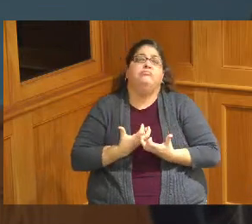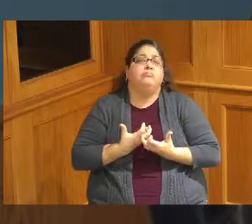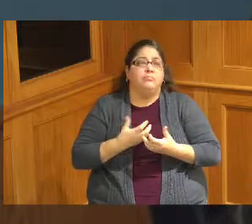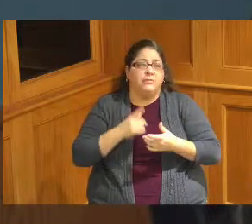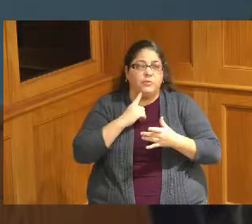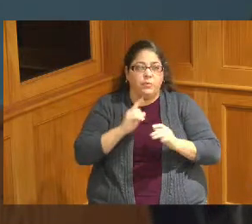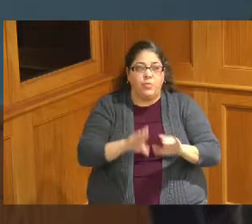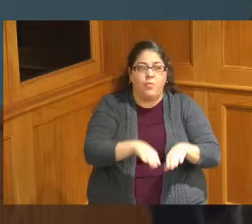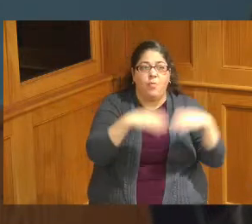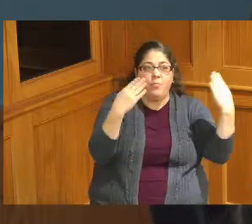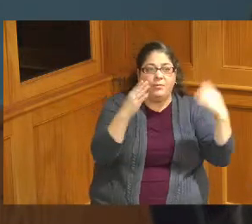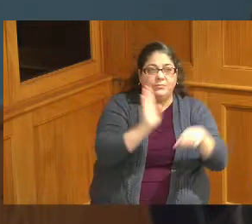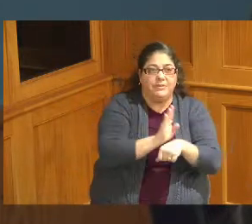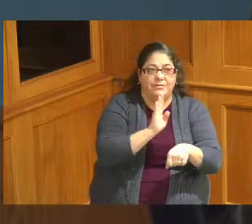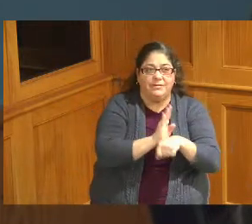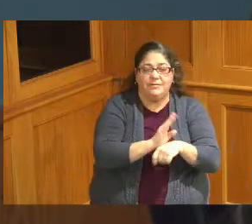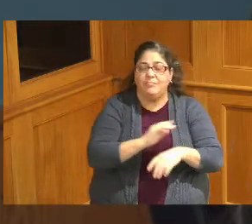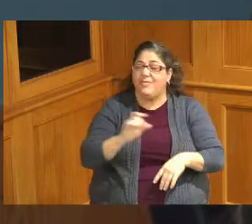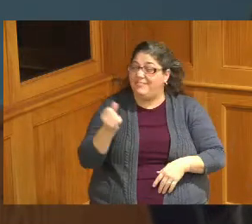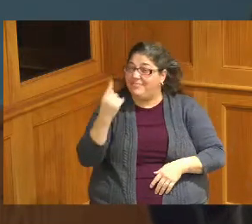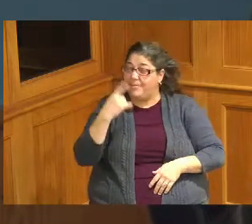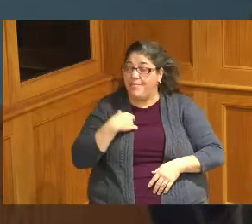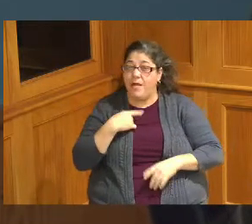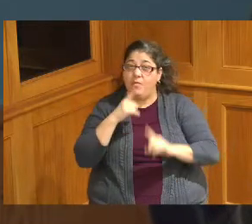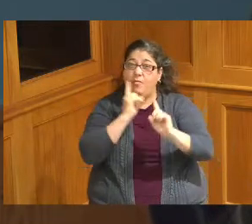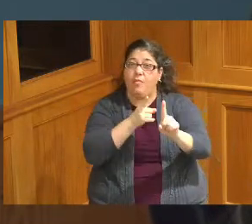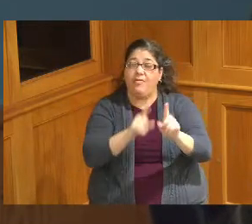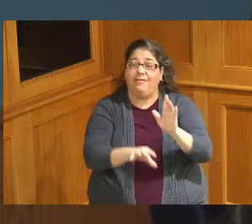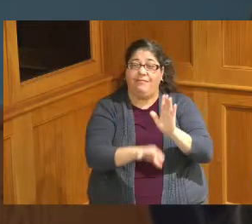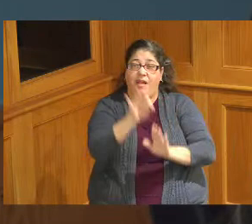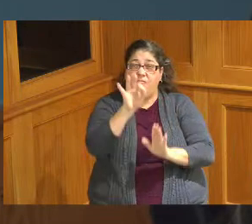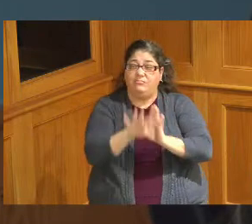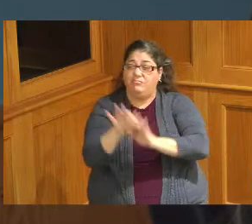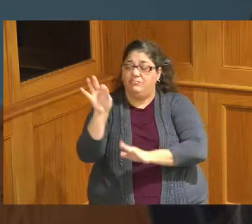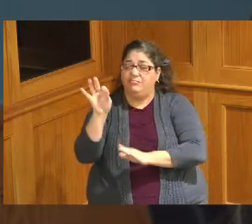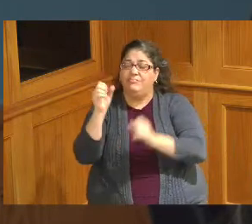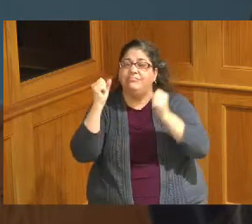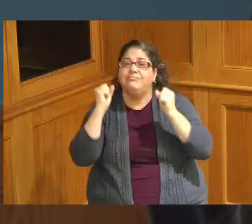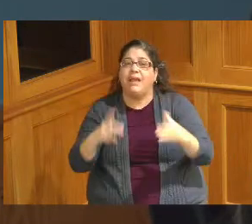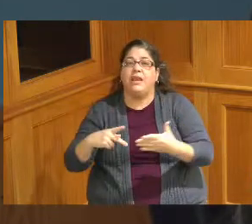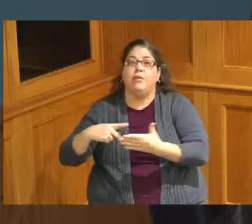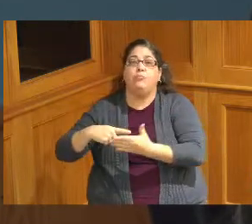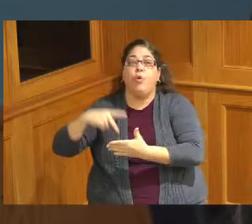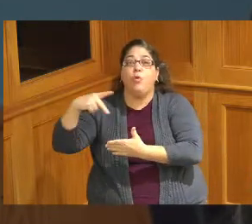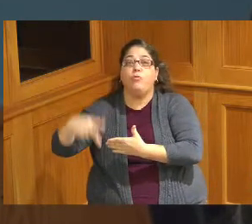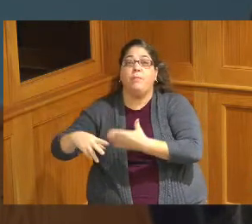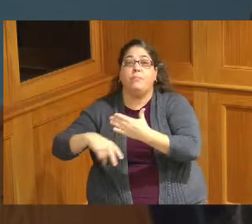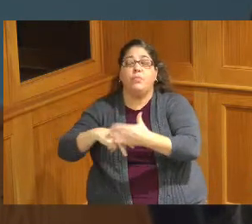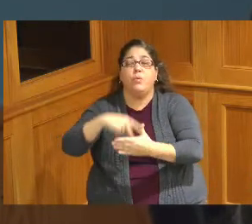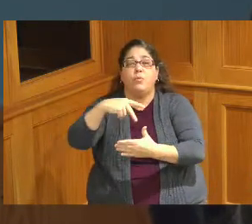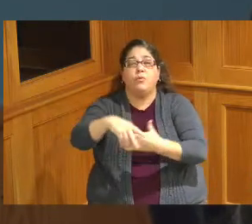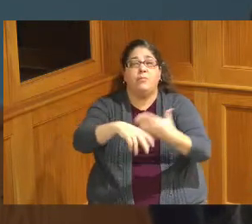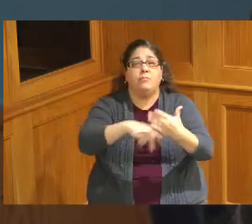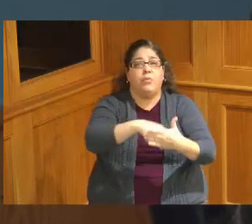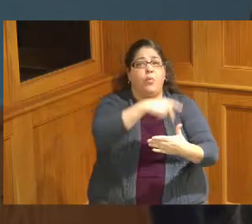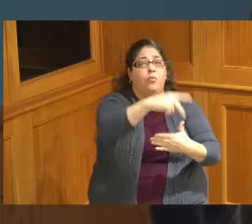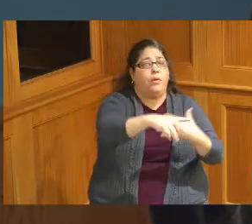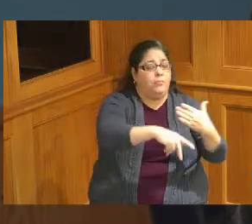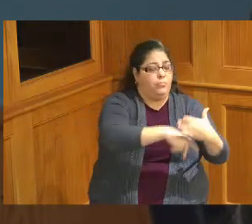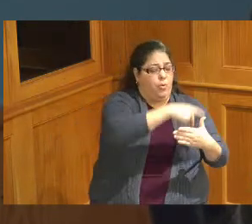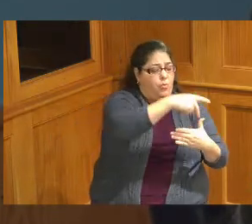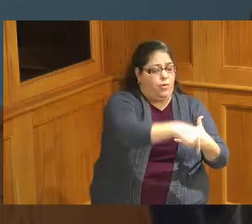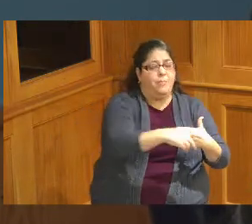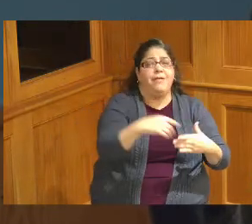My goal, though, is what I have found is that there are a lot of programs out here. Everybody's got a program,